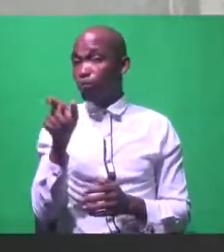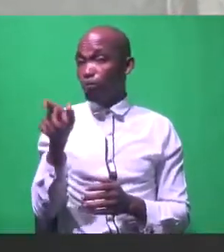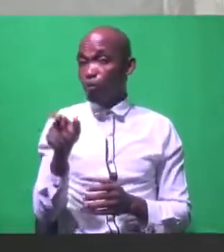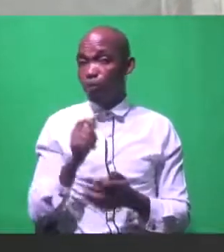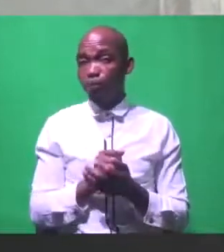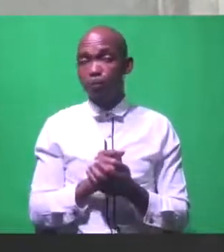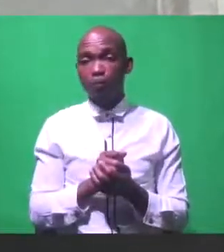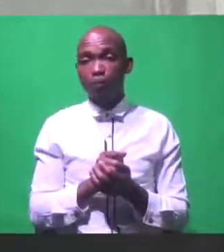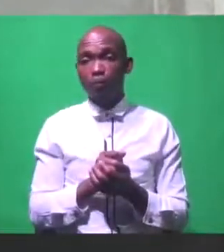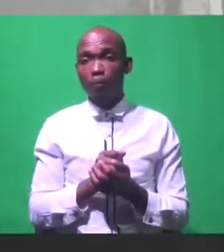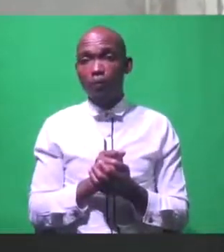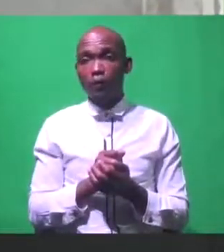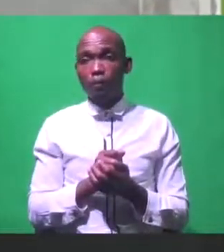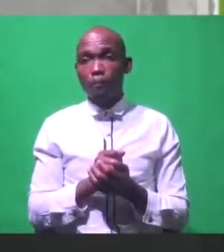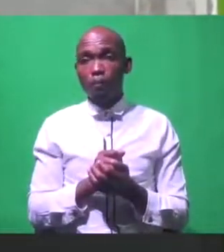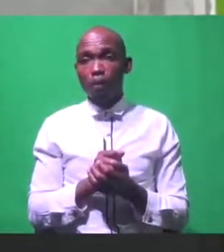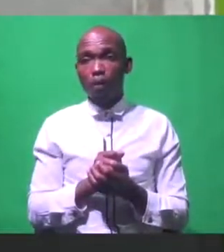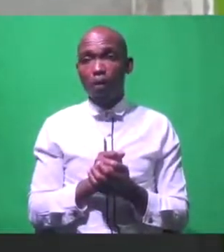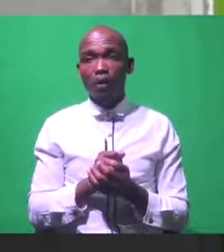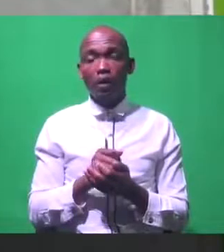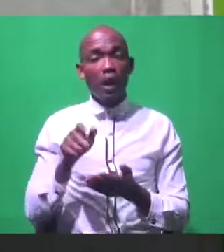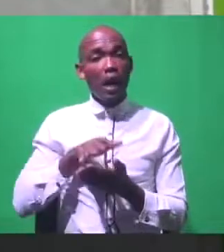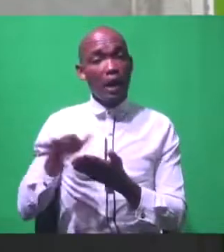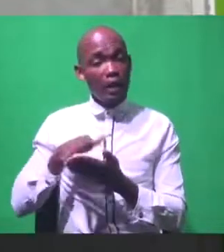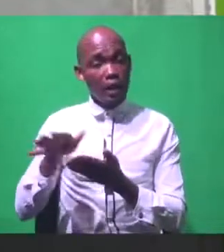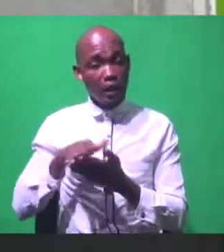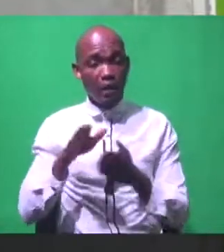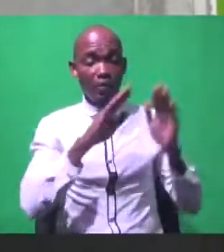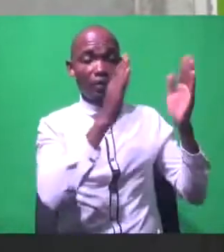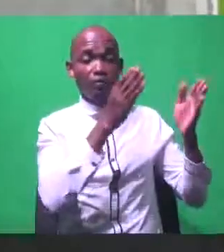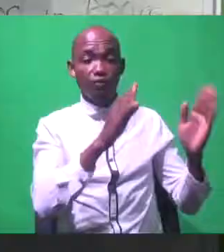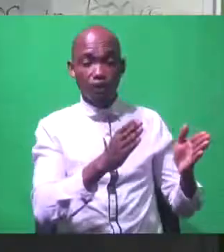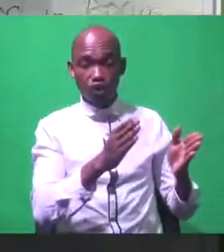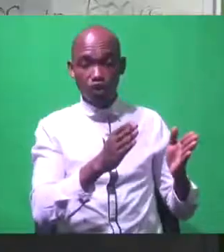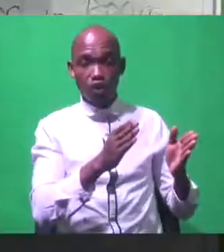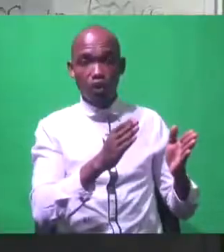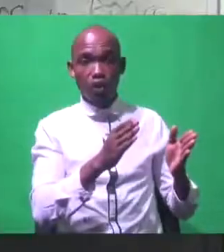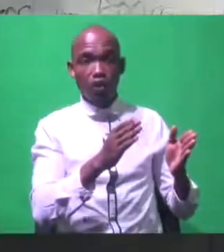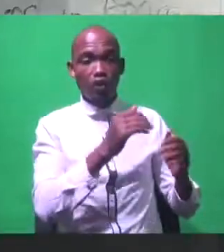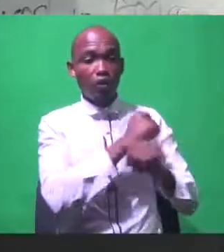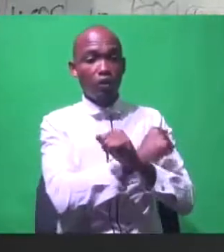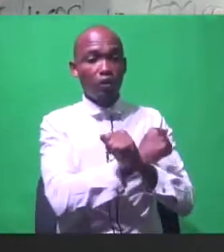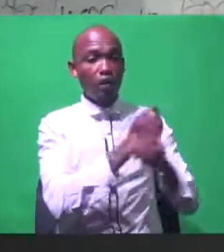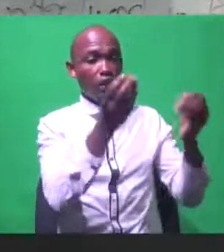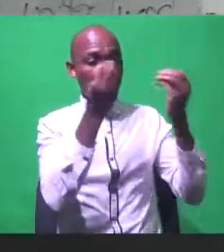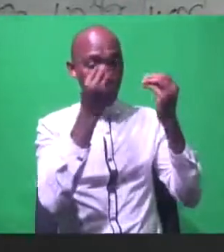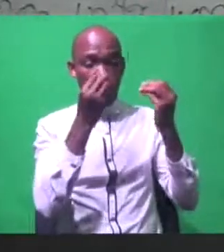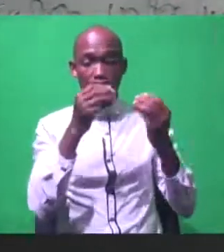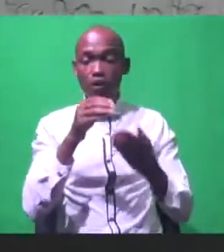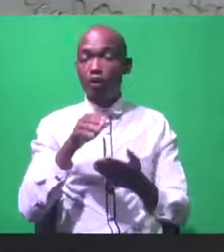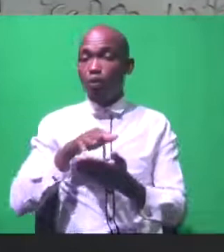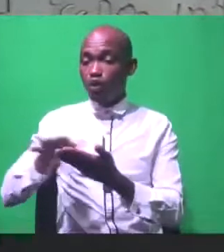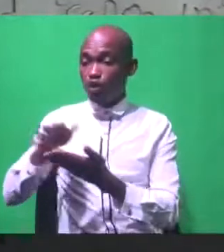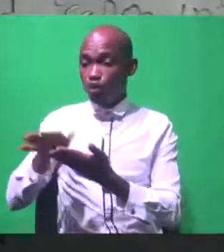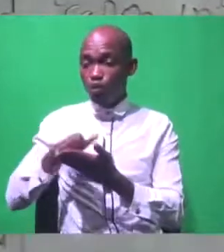Critically analyze the features of colonial education introduced in Africa by the whites.